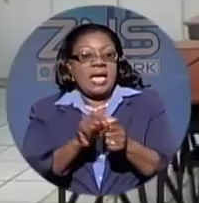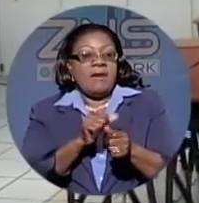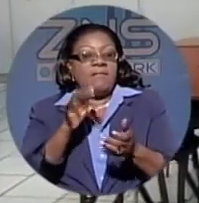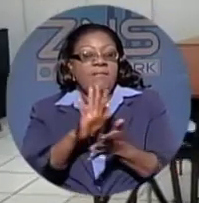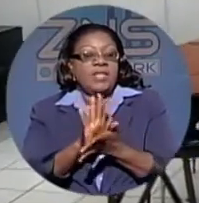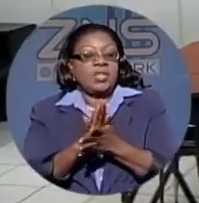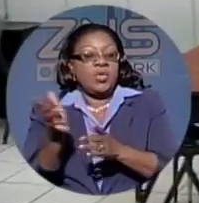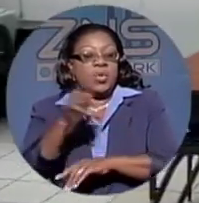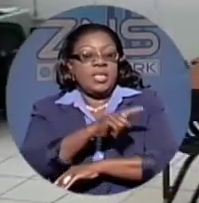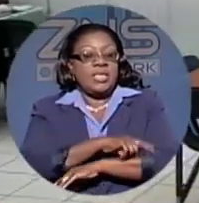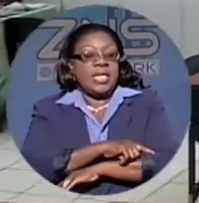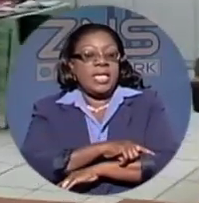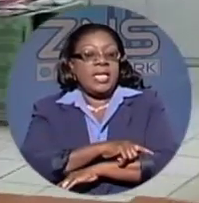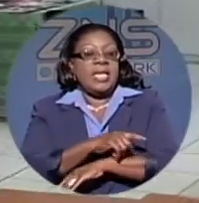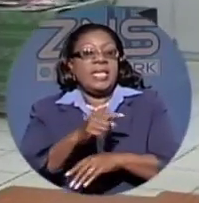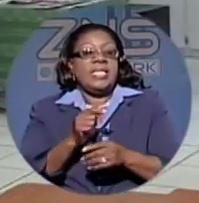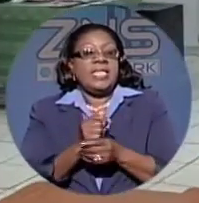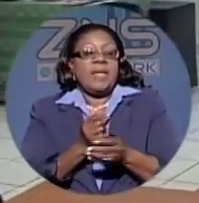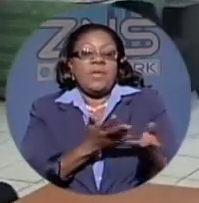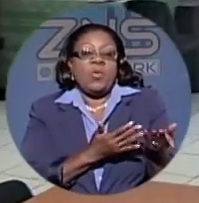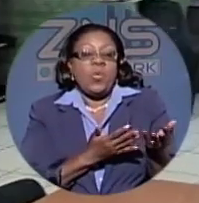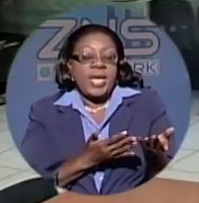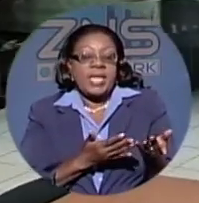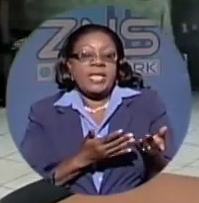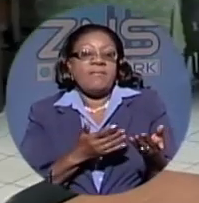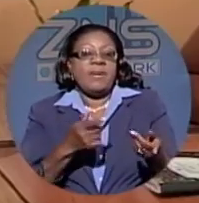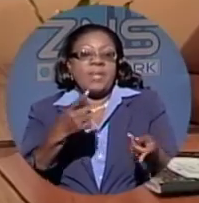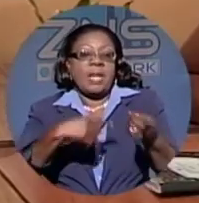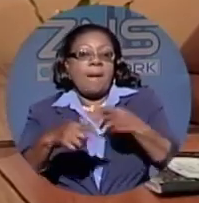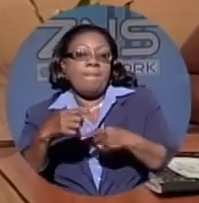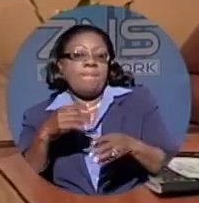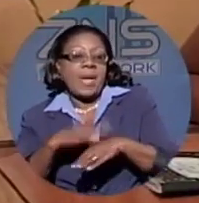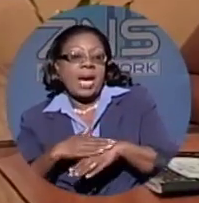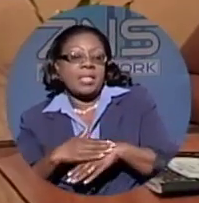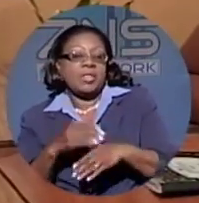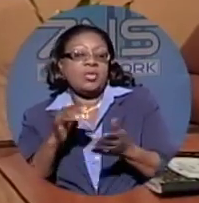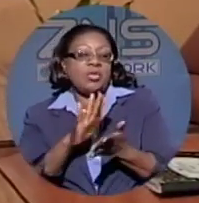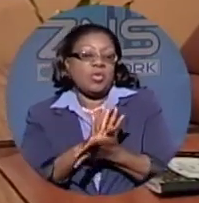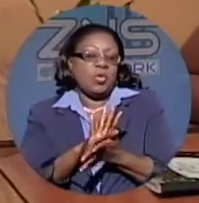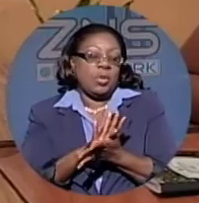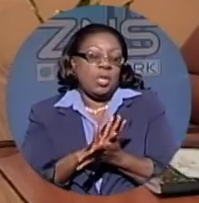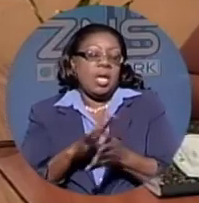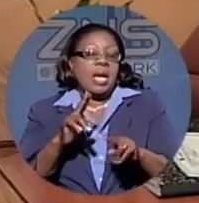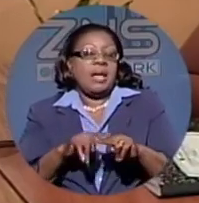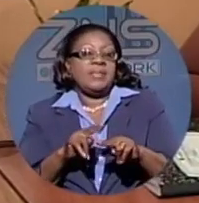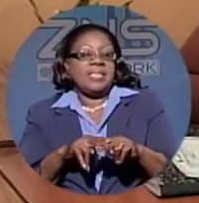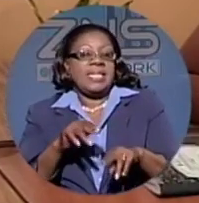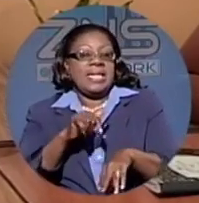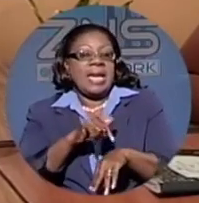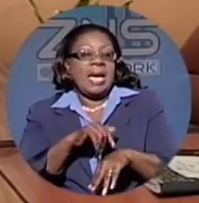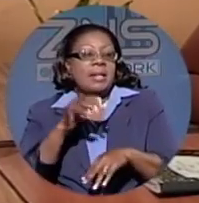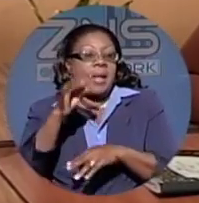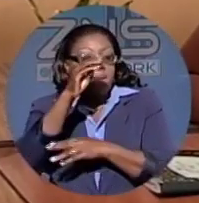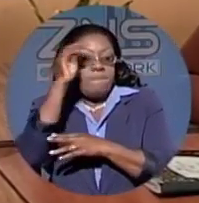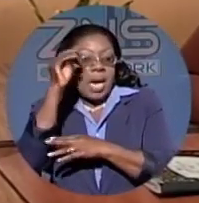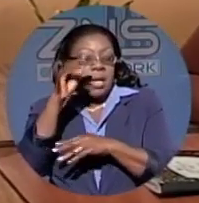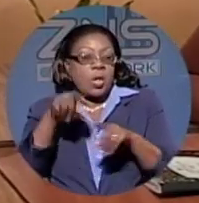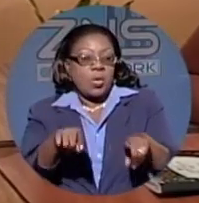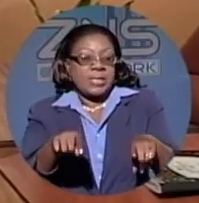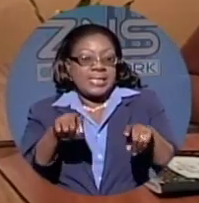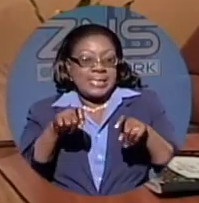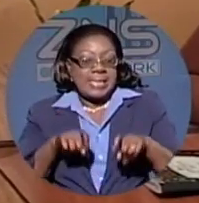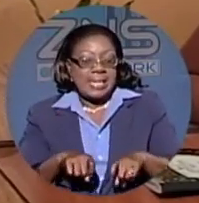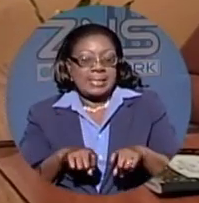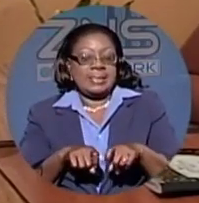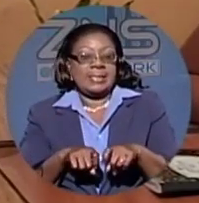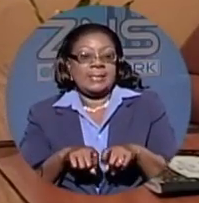he's been missing, they've been eagerly awaiting his return. I'm sitting here at the desk where 11-year-old Marco